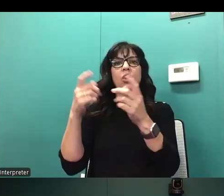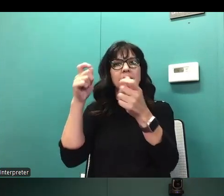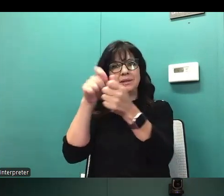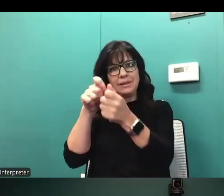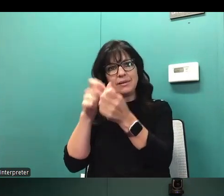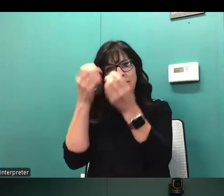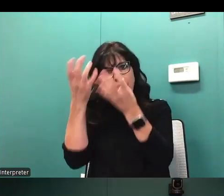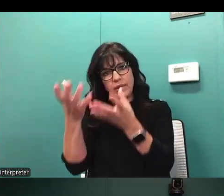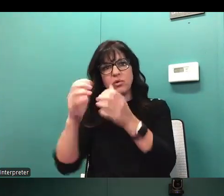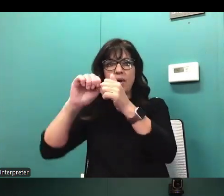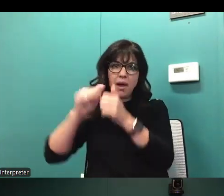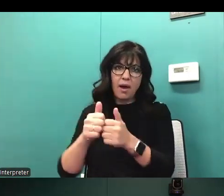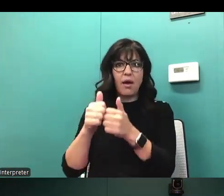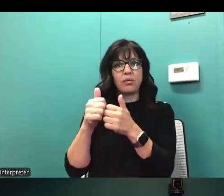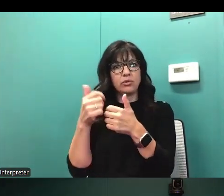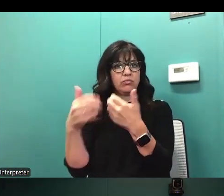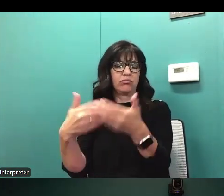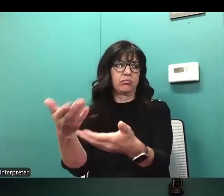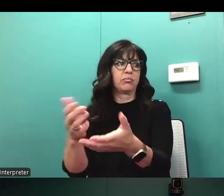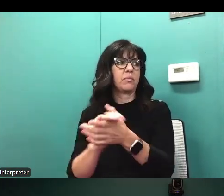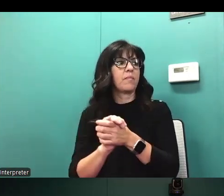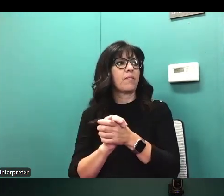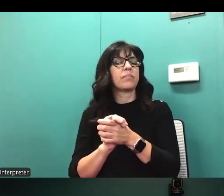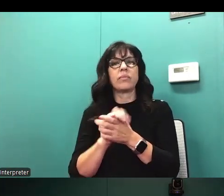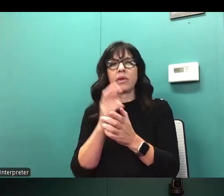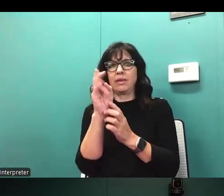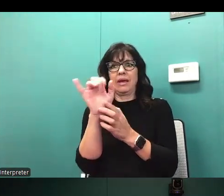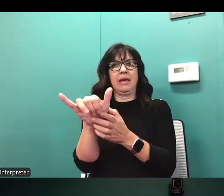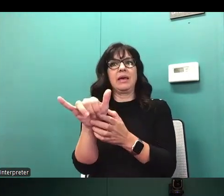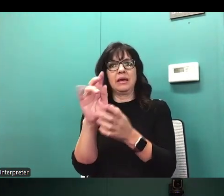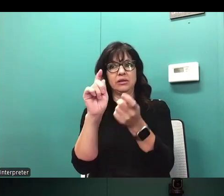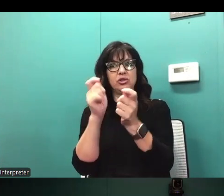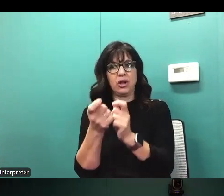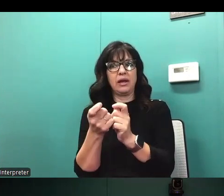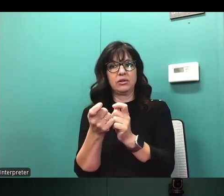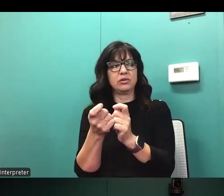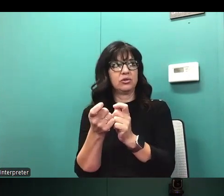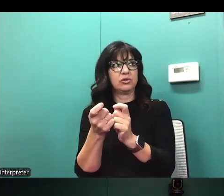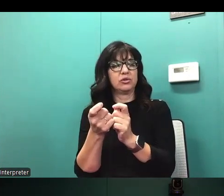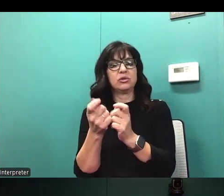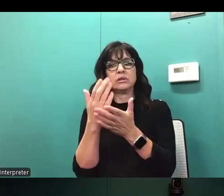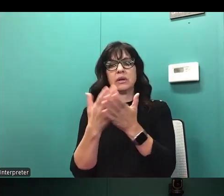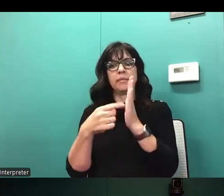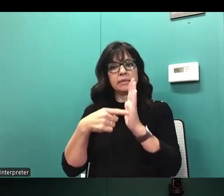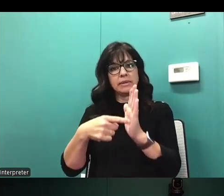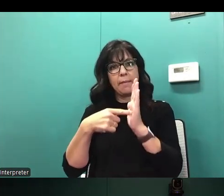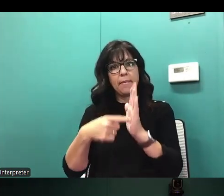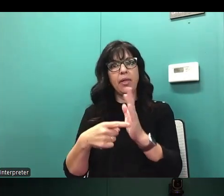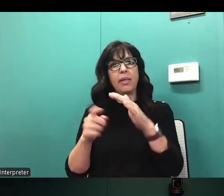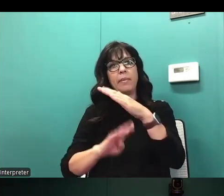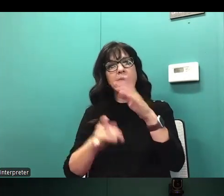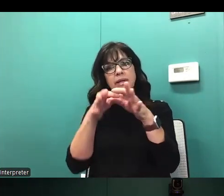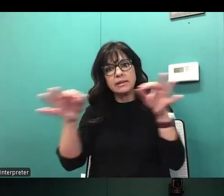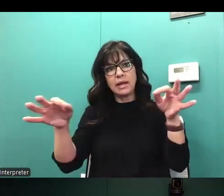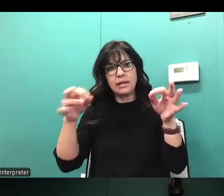information on how to do this. Yeah, the key definitely has changed, and some of the like examples of basic sentence